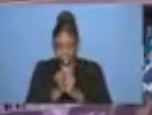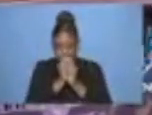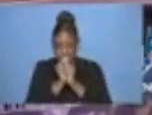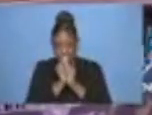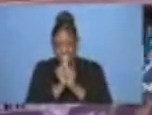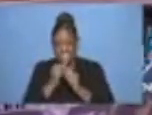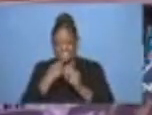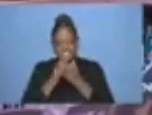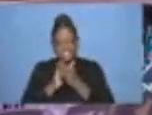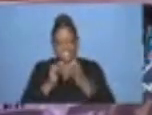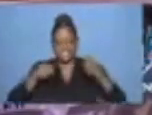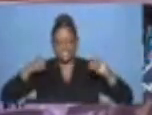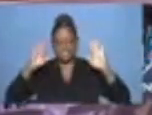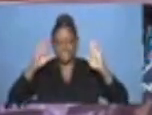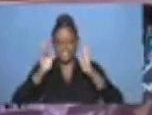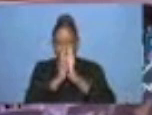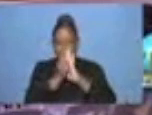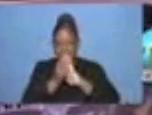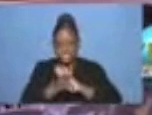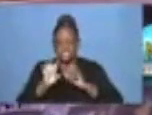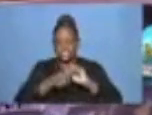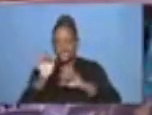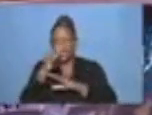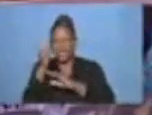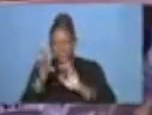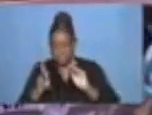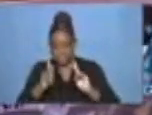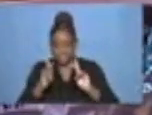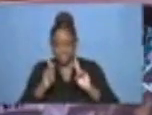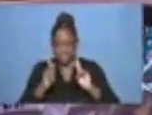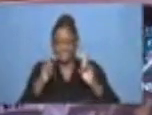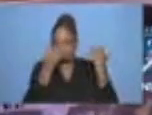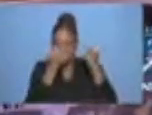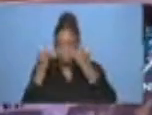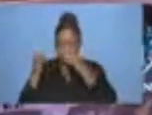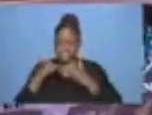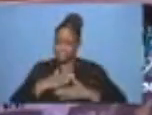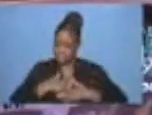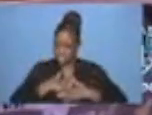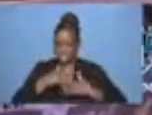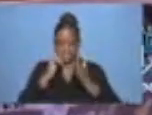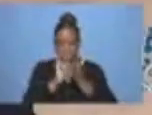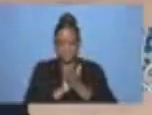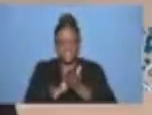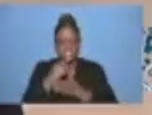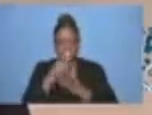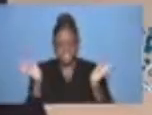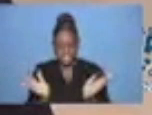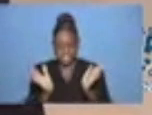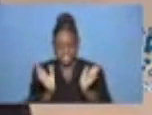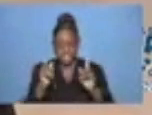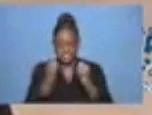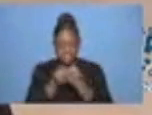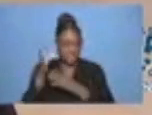them sacrificed minutes so that the other guys can play, because they were gelling at the moment, and I appreciate that from those guys. They cheered the team along. I